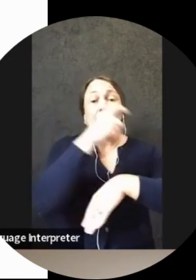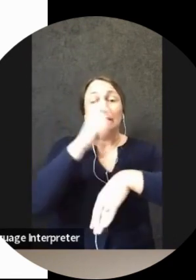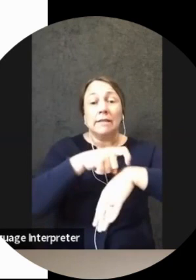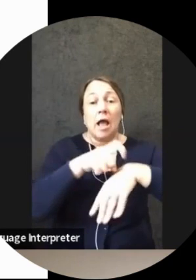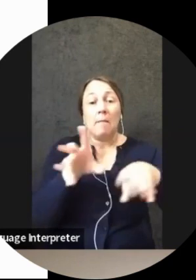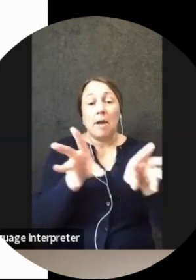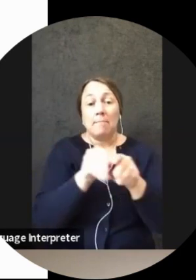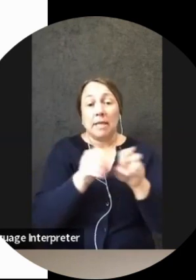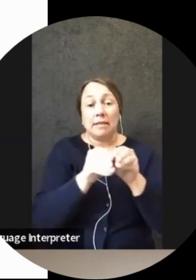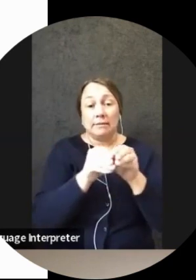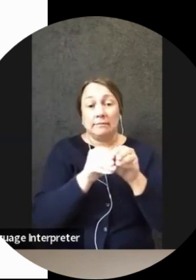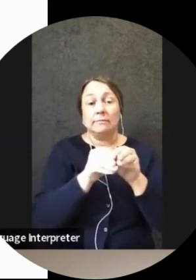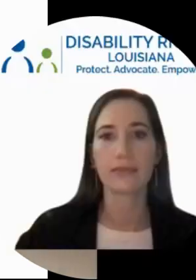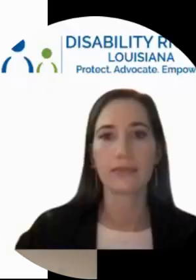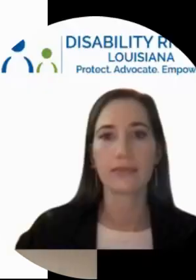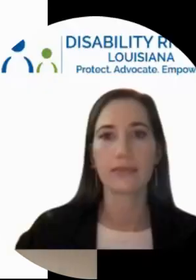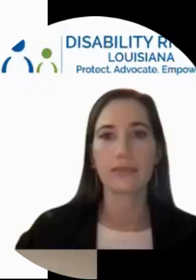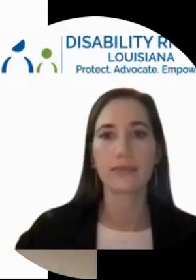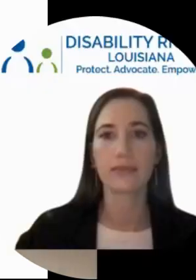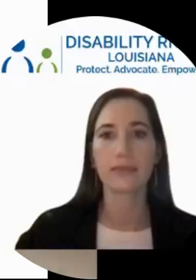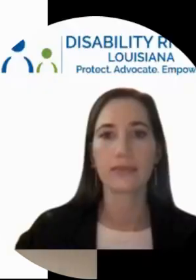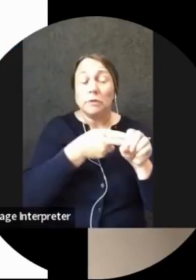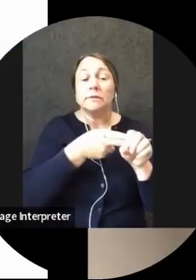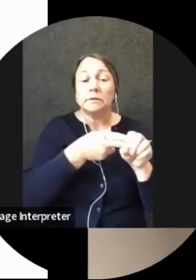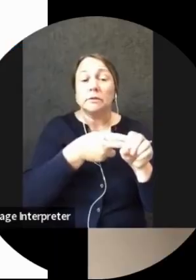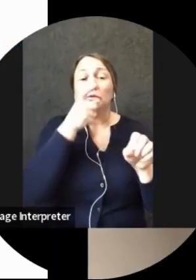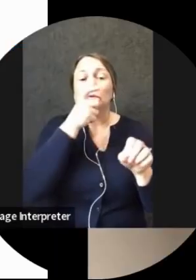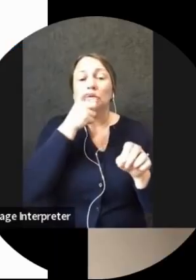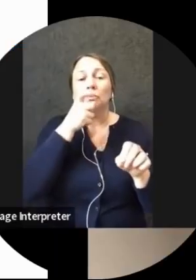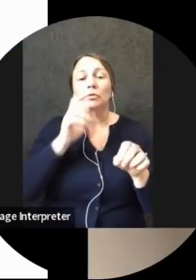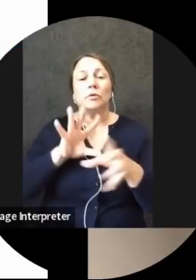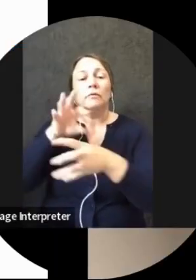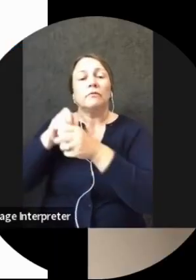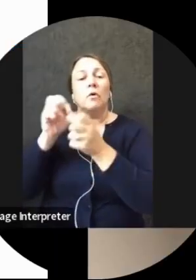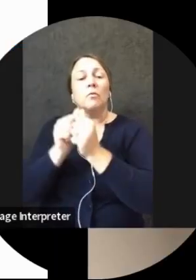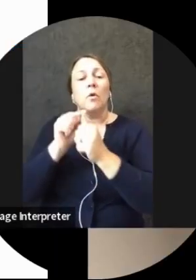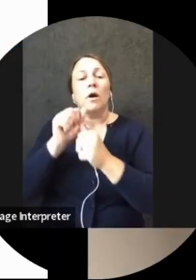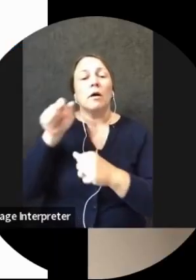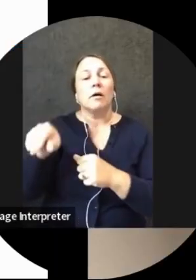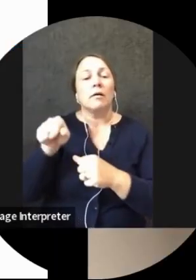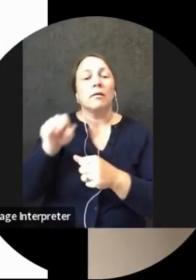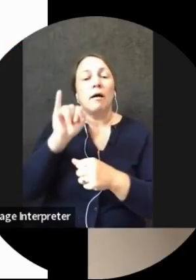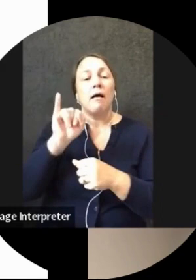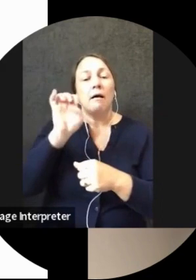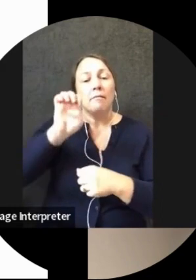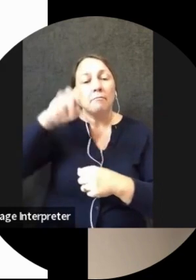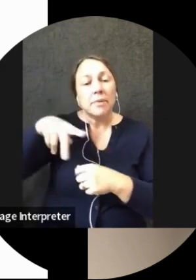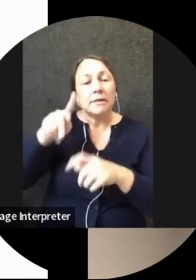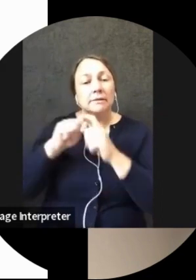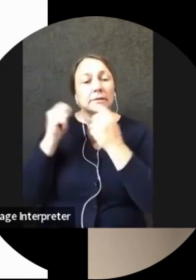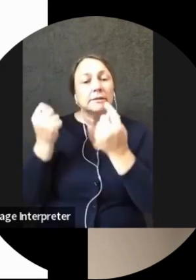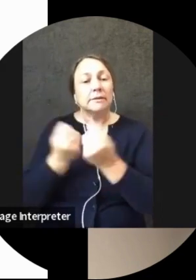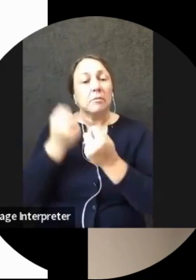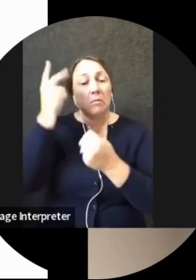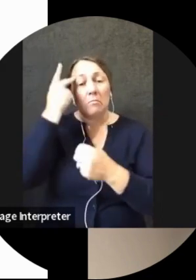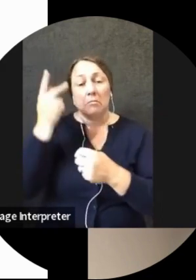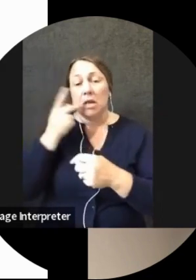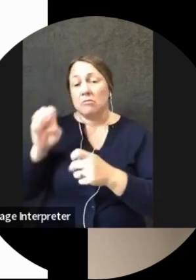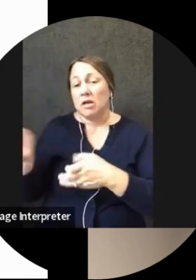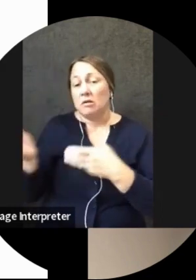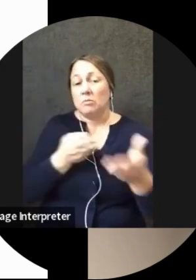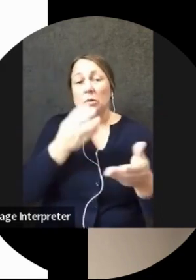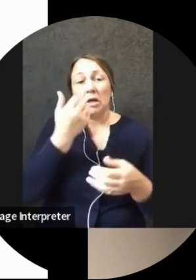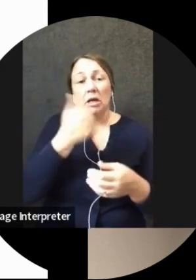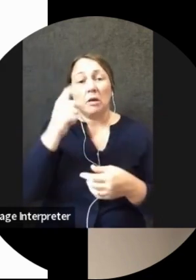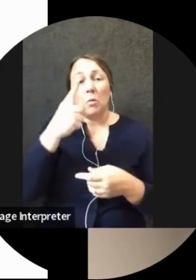The participants include relevant members of the student's IEP team. The parent may bring anyone they wish and any